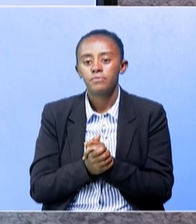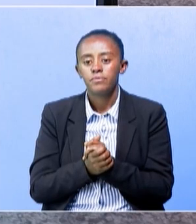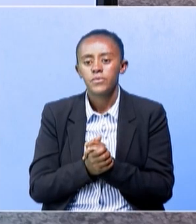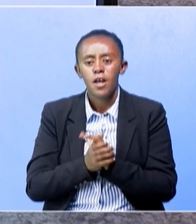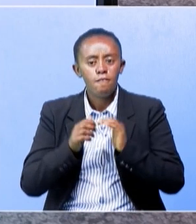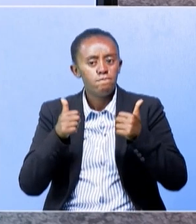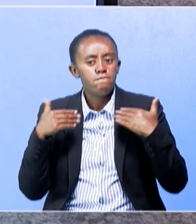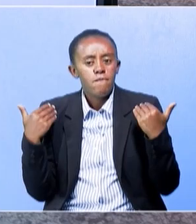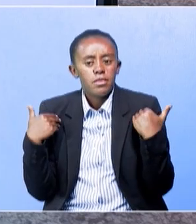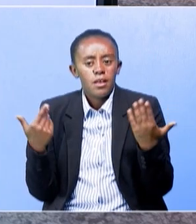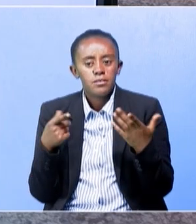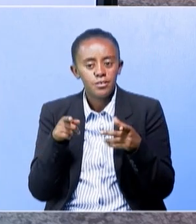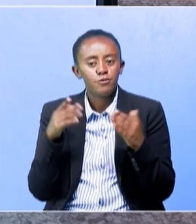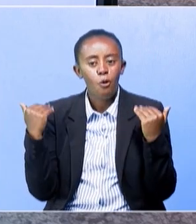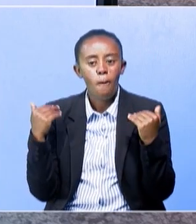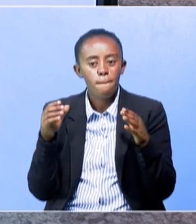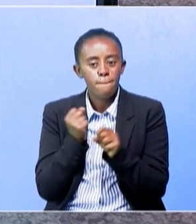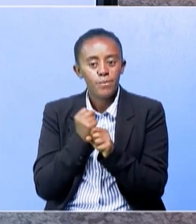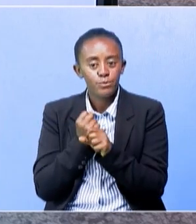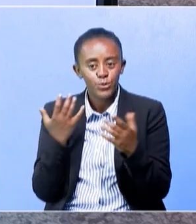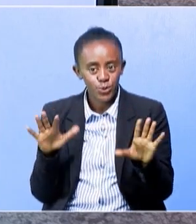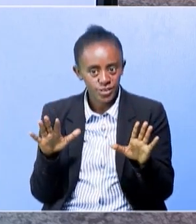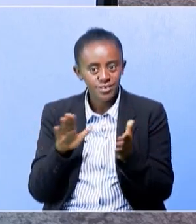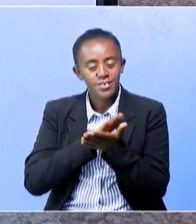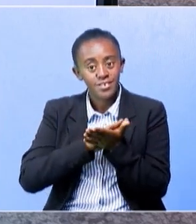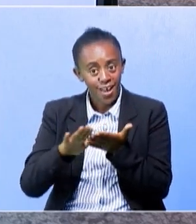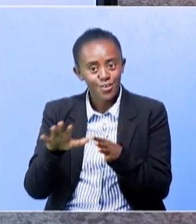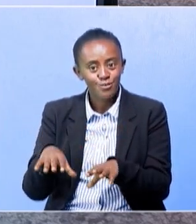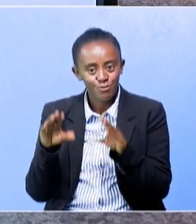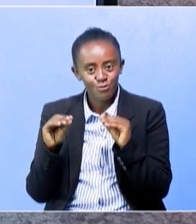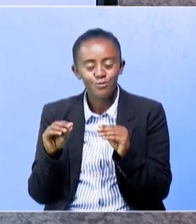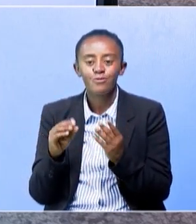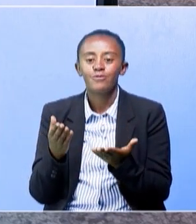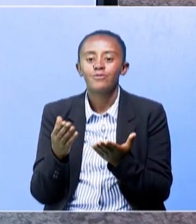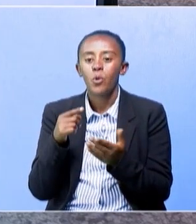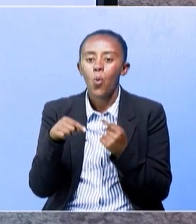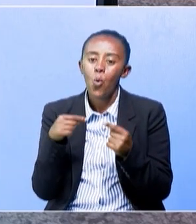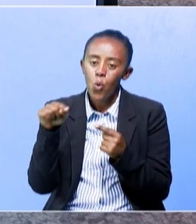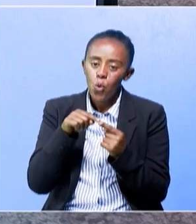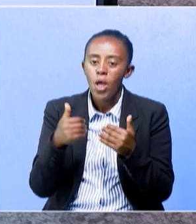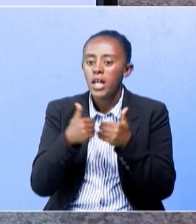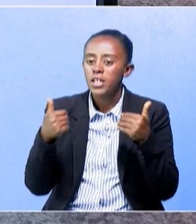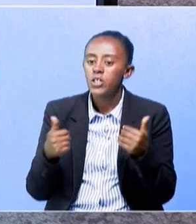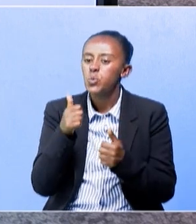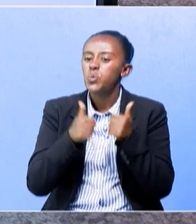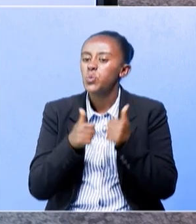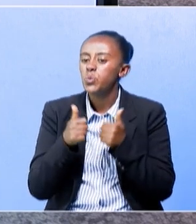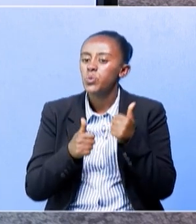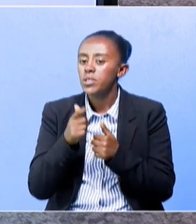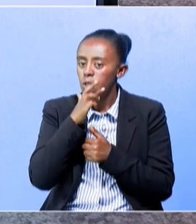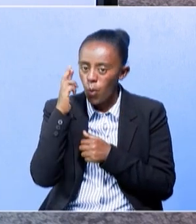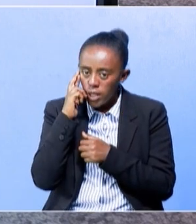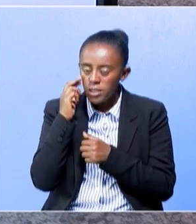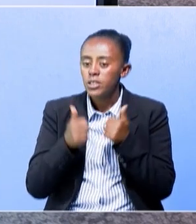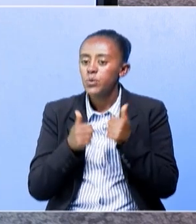Fantastic. I hope you did it. Nice students. Now we're going to identify which one is cause,